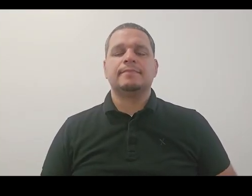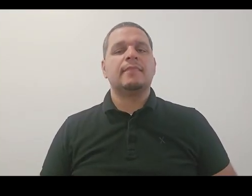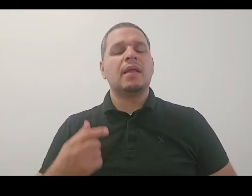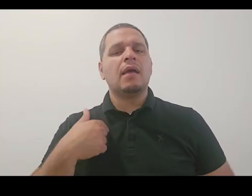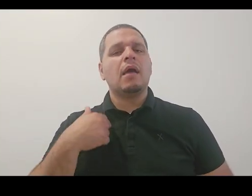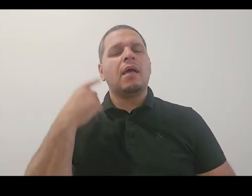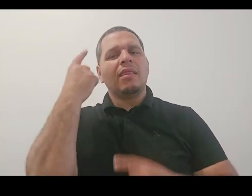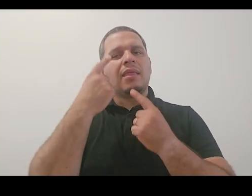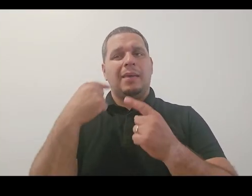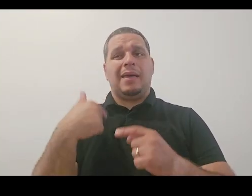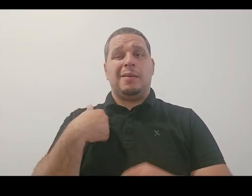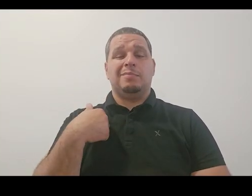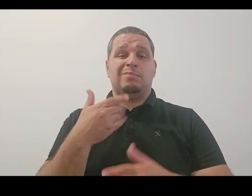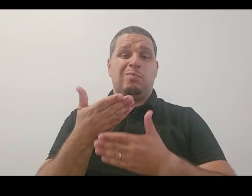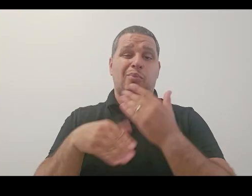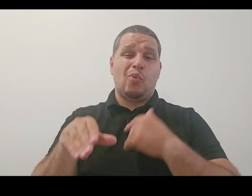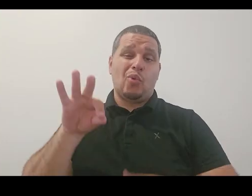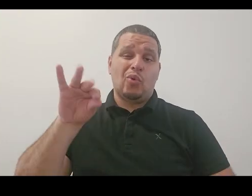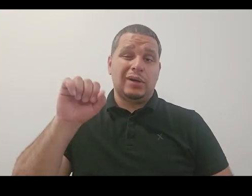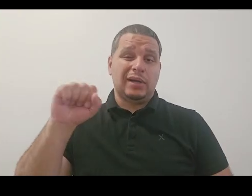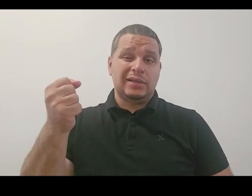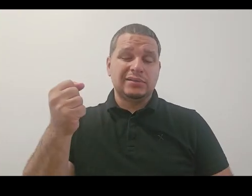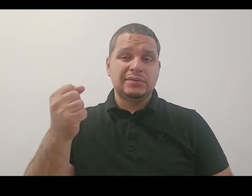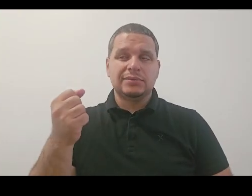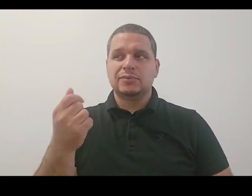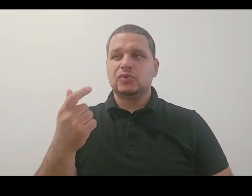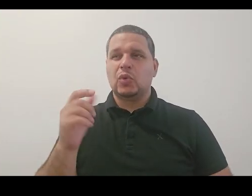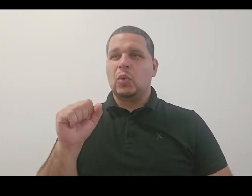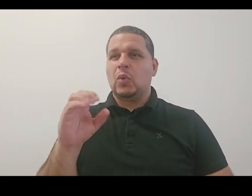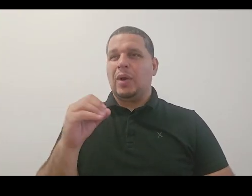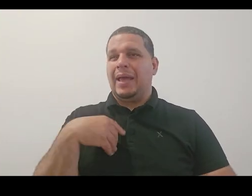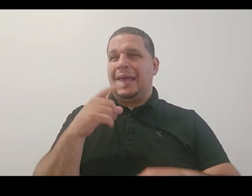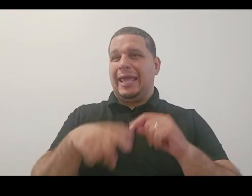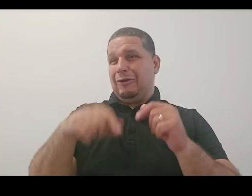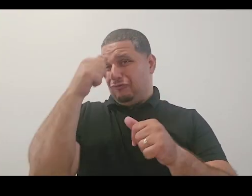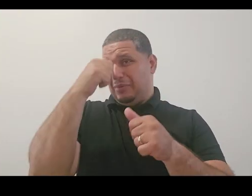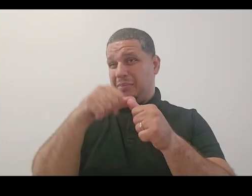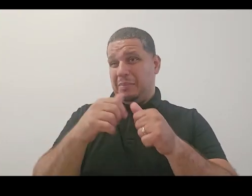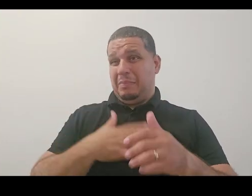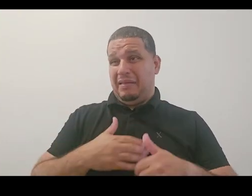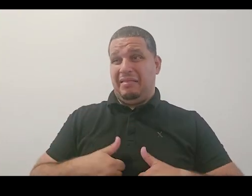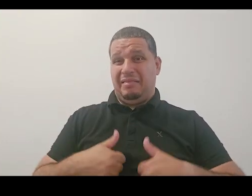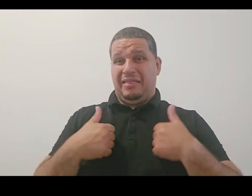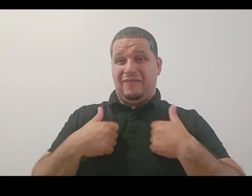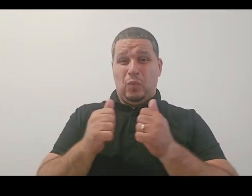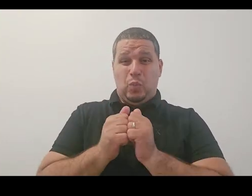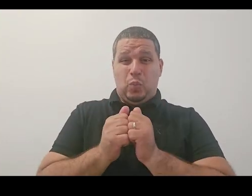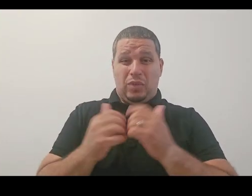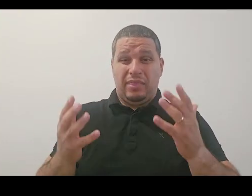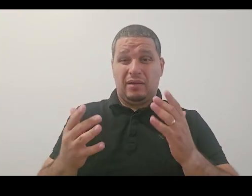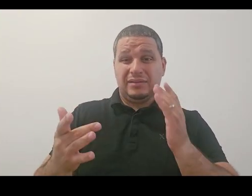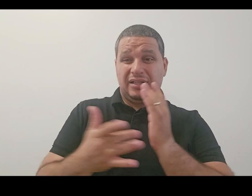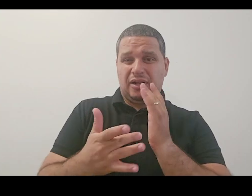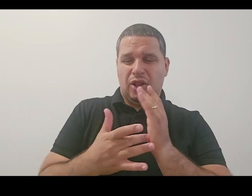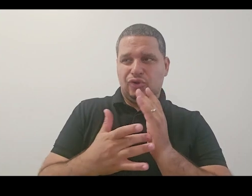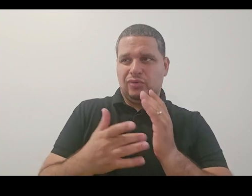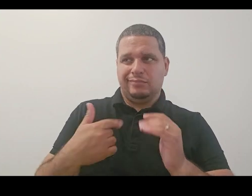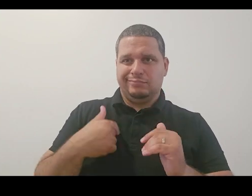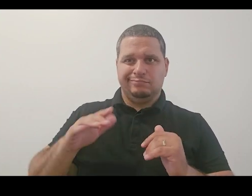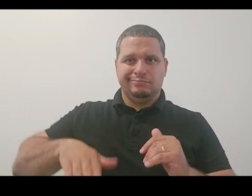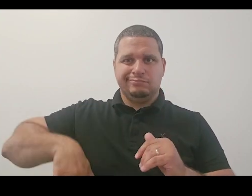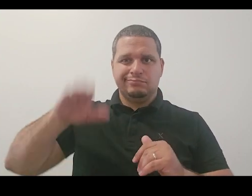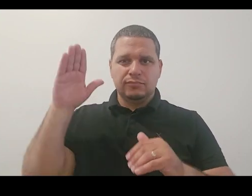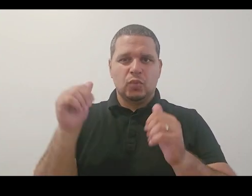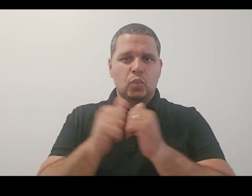I'm a 90s baby, so I can't even remember my life without any kind of tech. When I